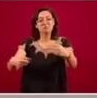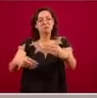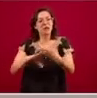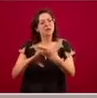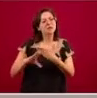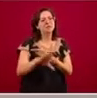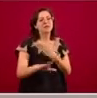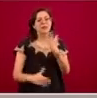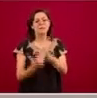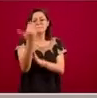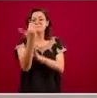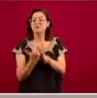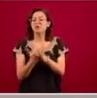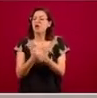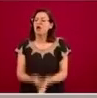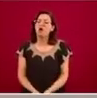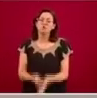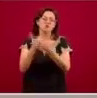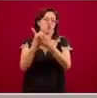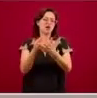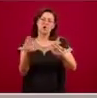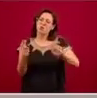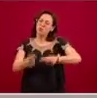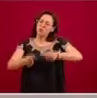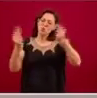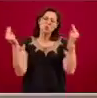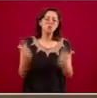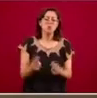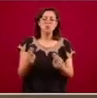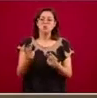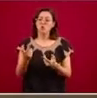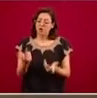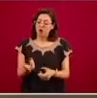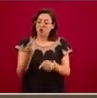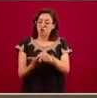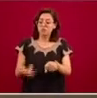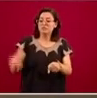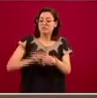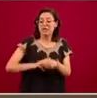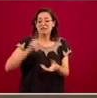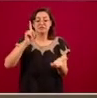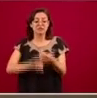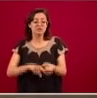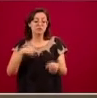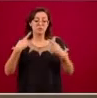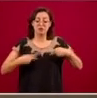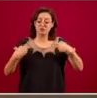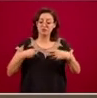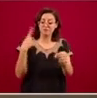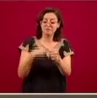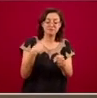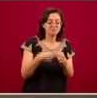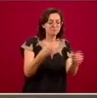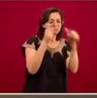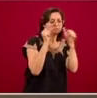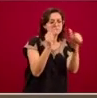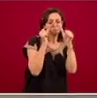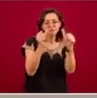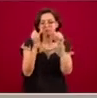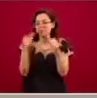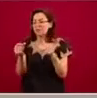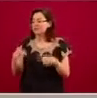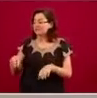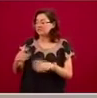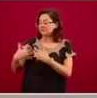of the citizens. Help us to avoid these patients from getting to the hospitals. The best